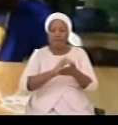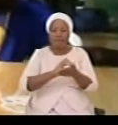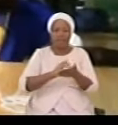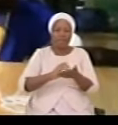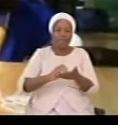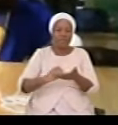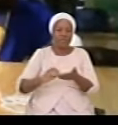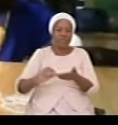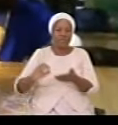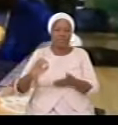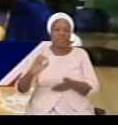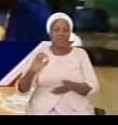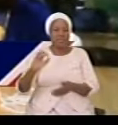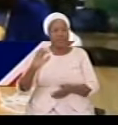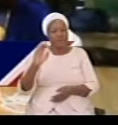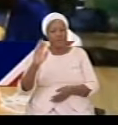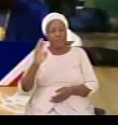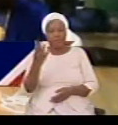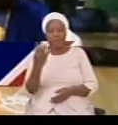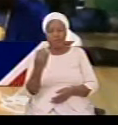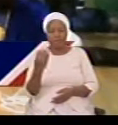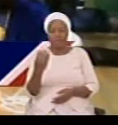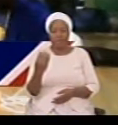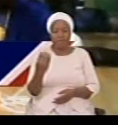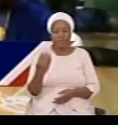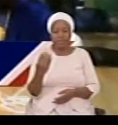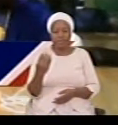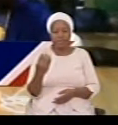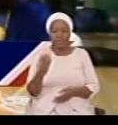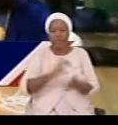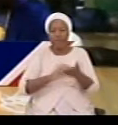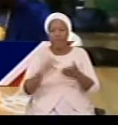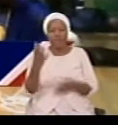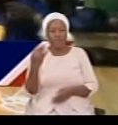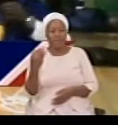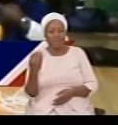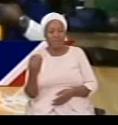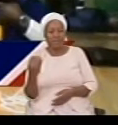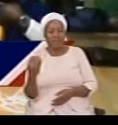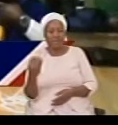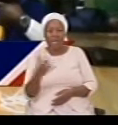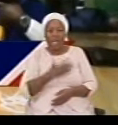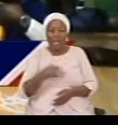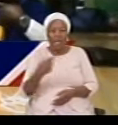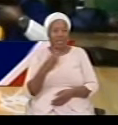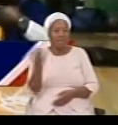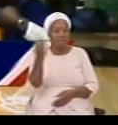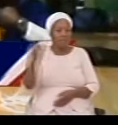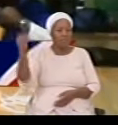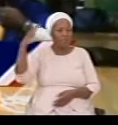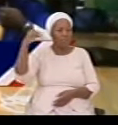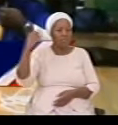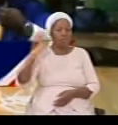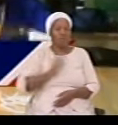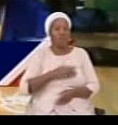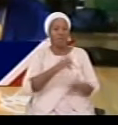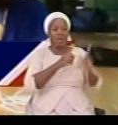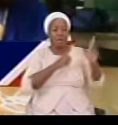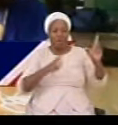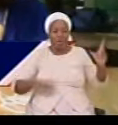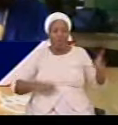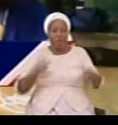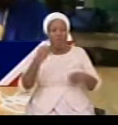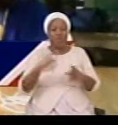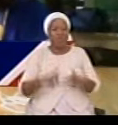here from verse 14. It says in verse 14, and the grace of our Lord